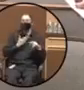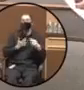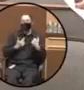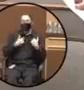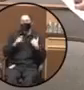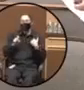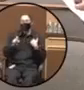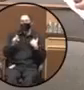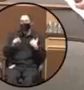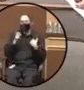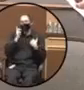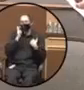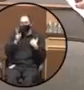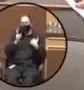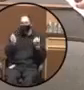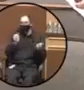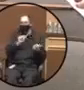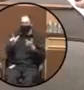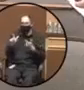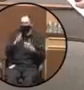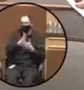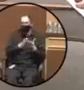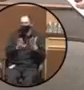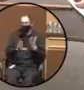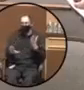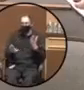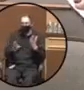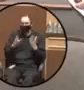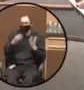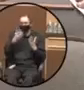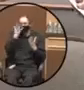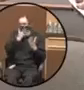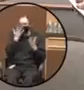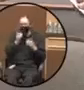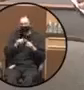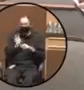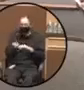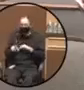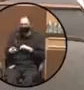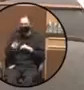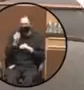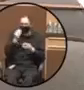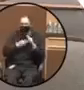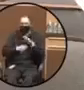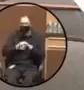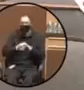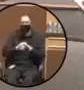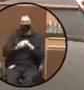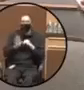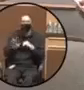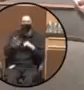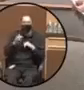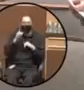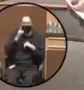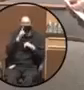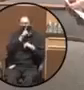should be able to see all the unique features of her face, but they have been forcefully hidden. Her eyes say it